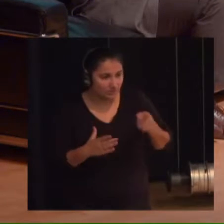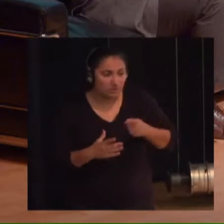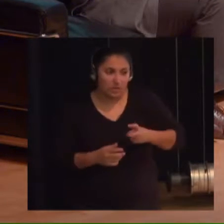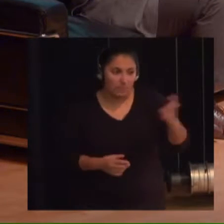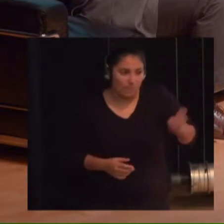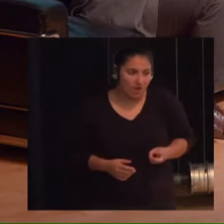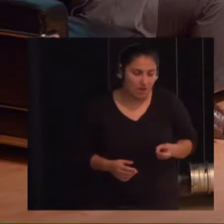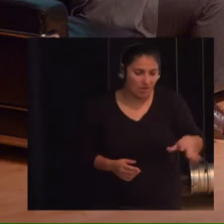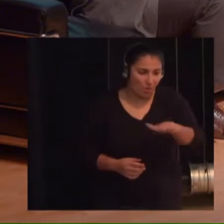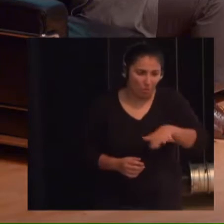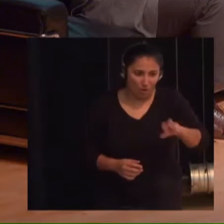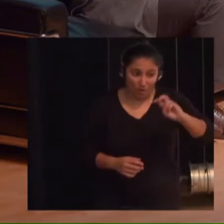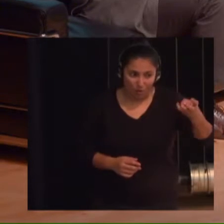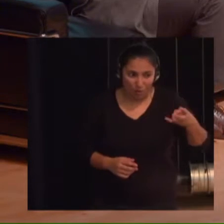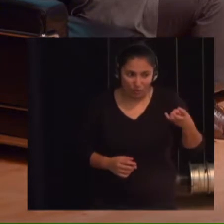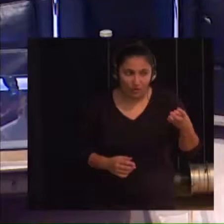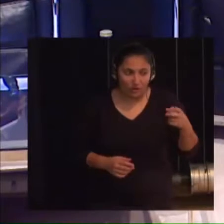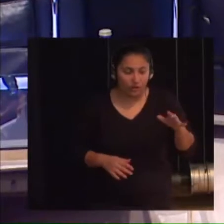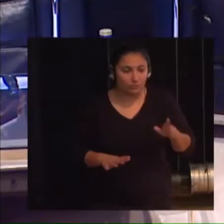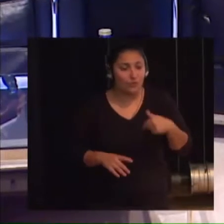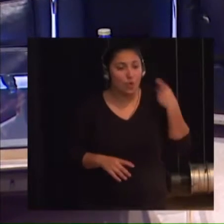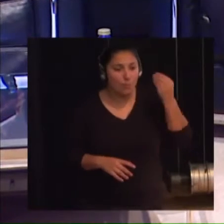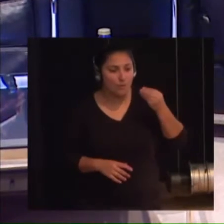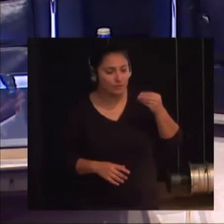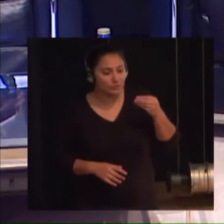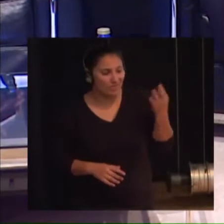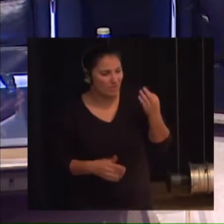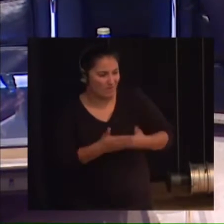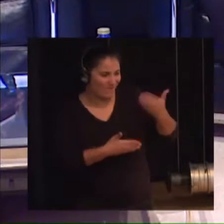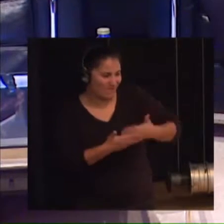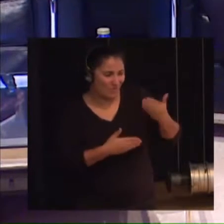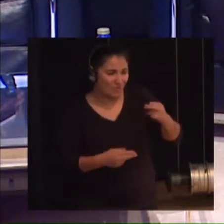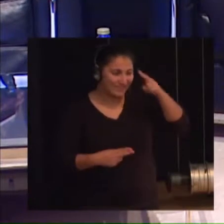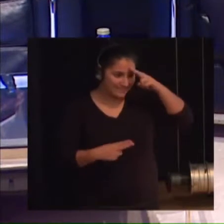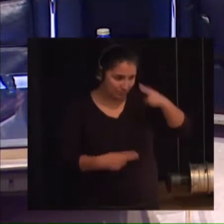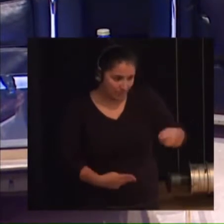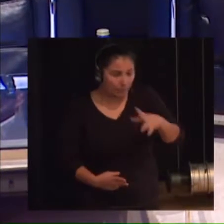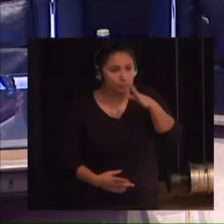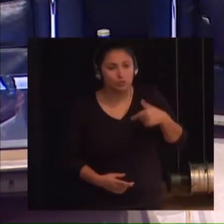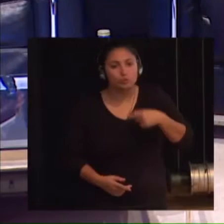media outlet, because otherwise how are you going to know where the verity is? No, absolutely.